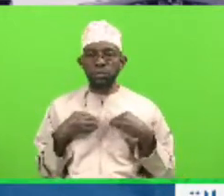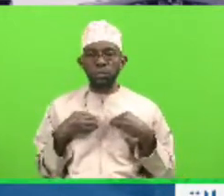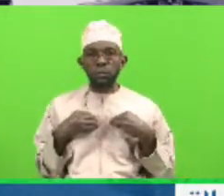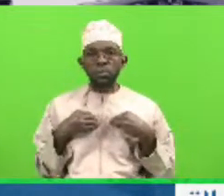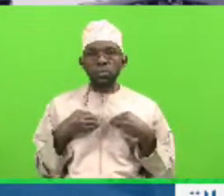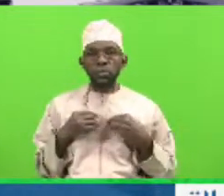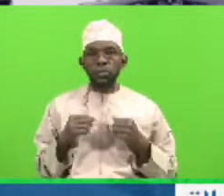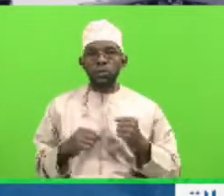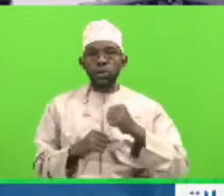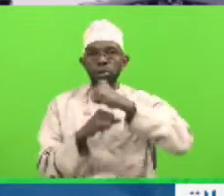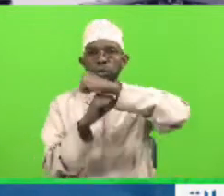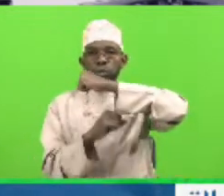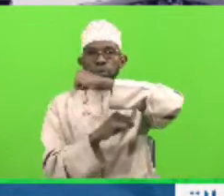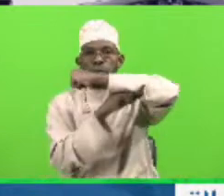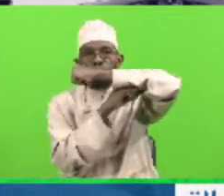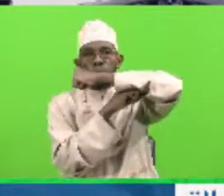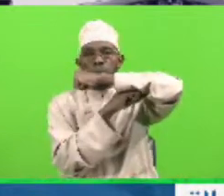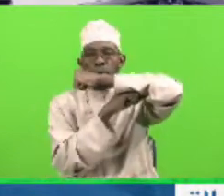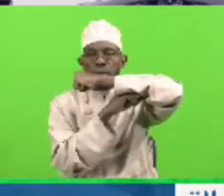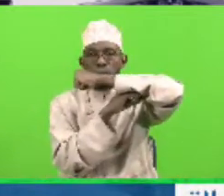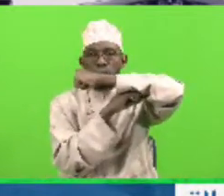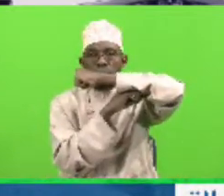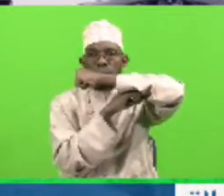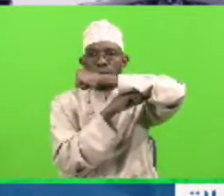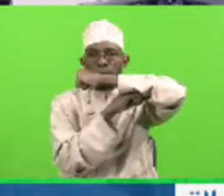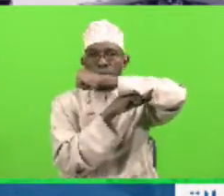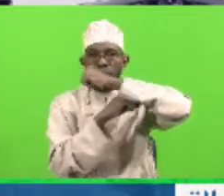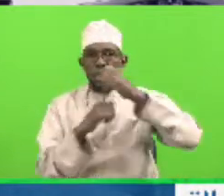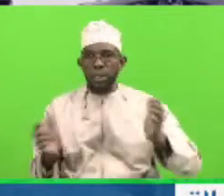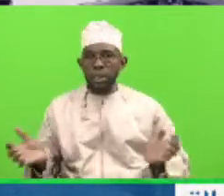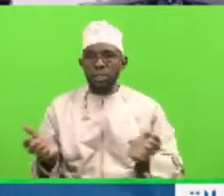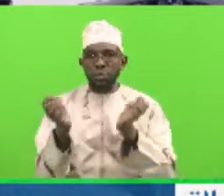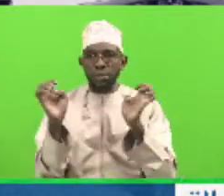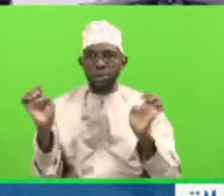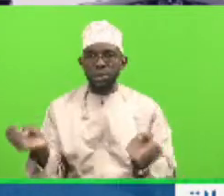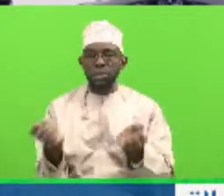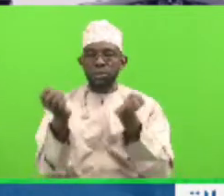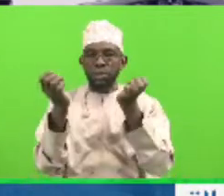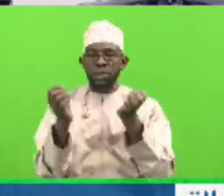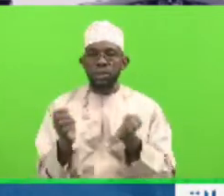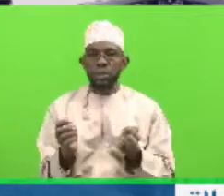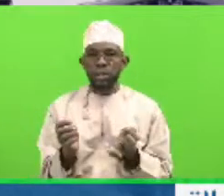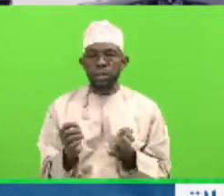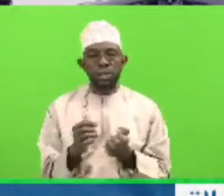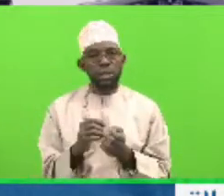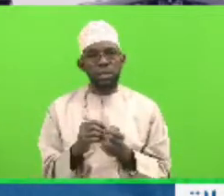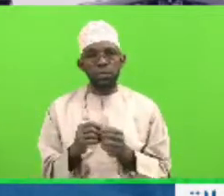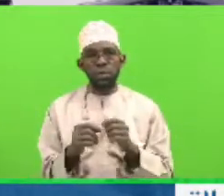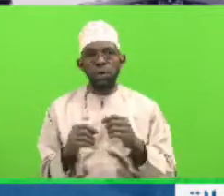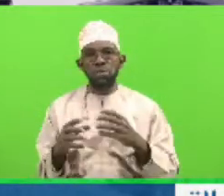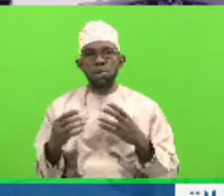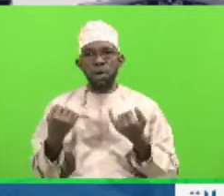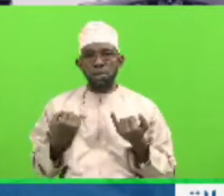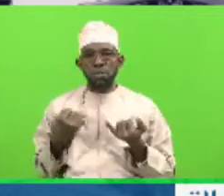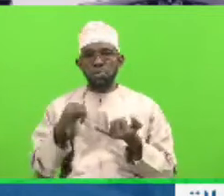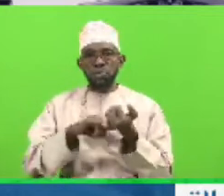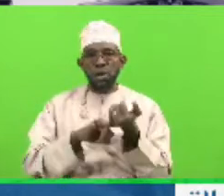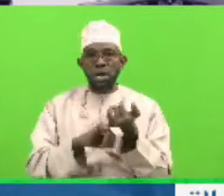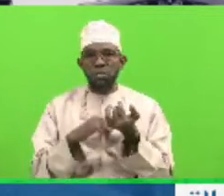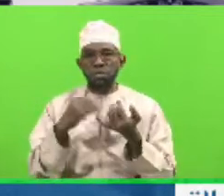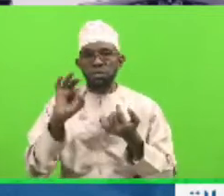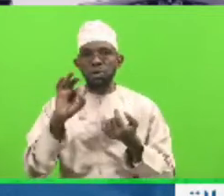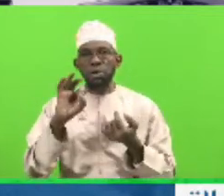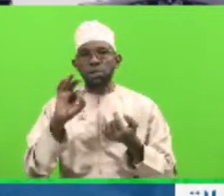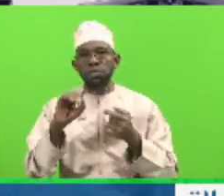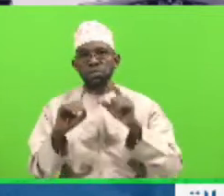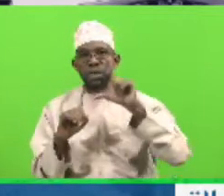those who supported it, those who encouraged it. The wife of Lut, Ra'ata